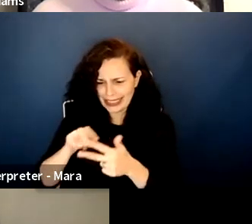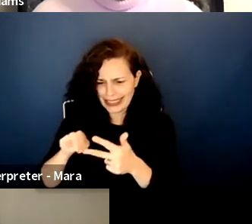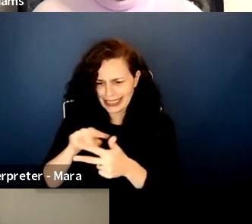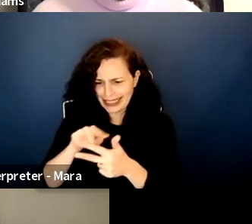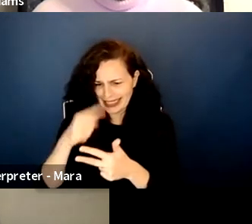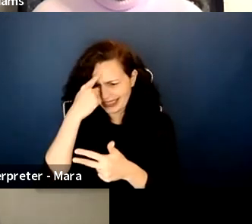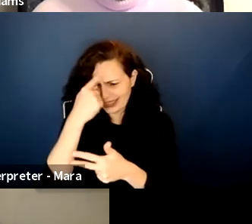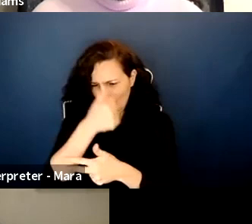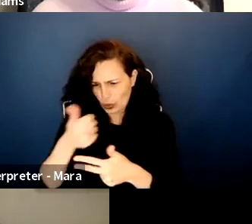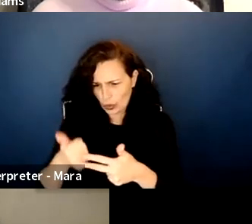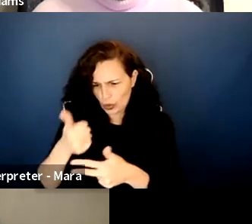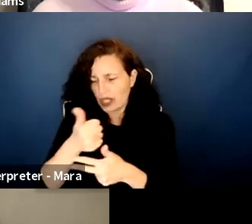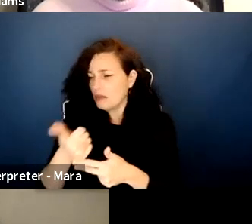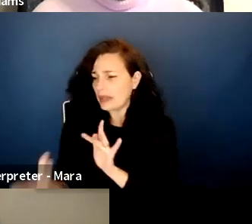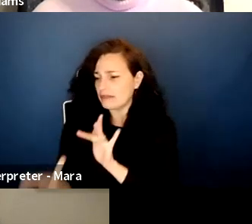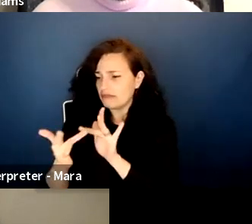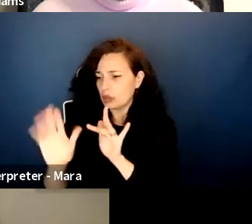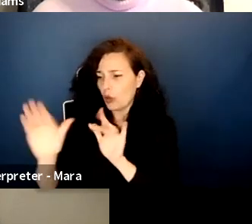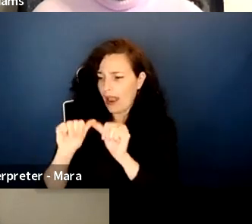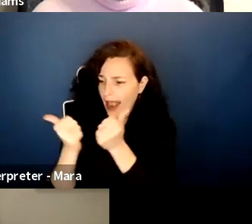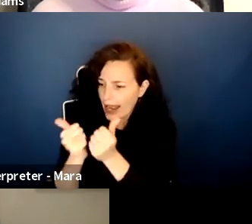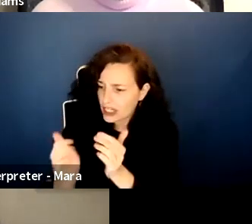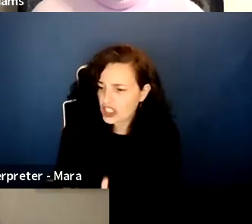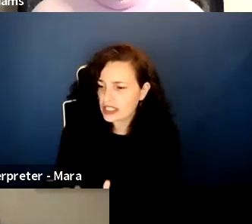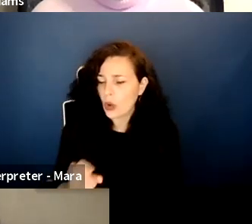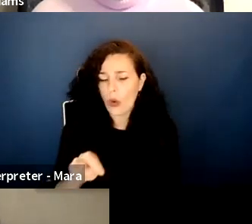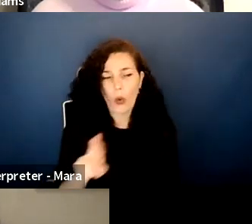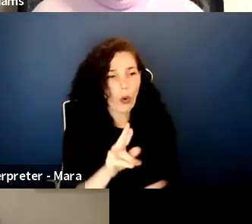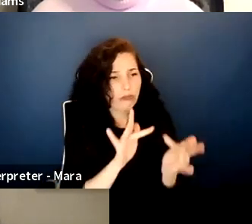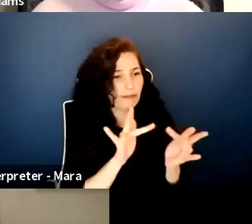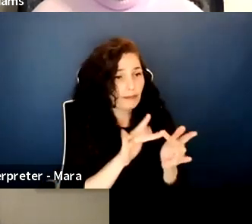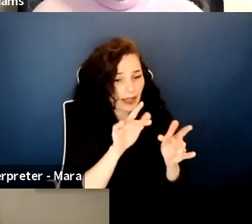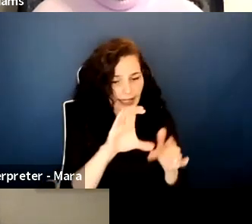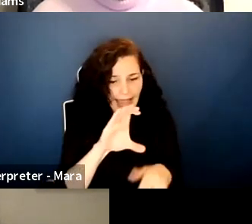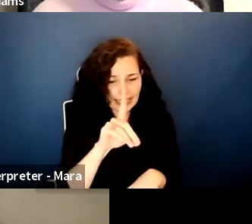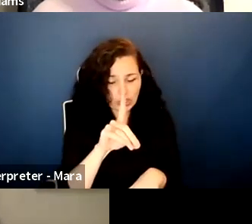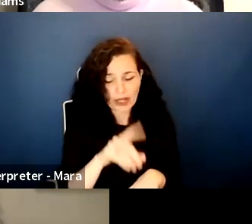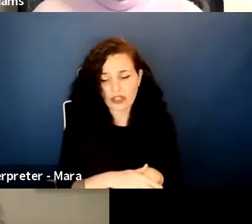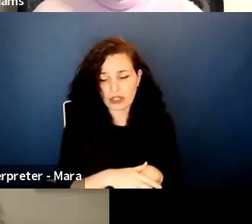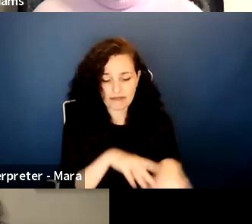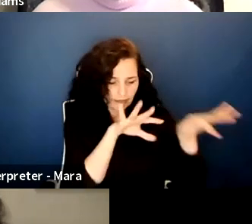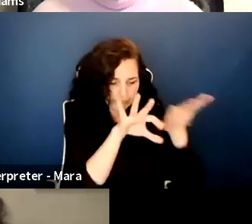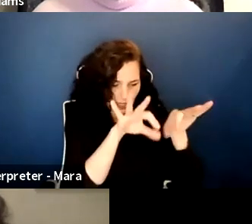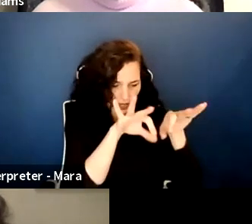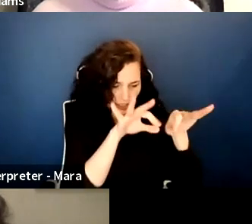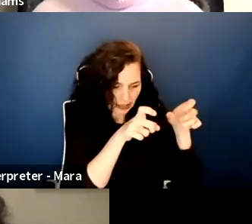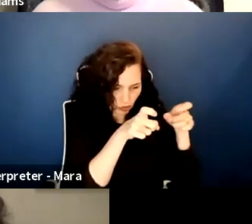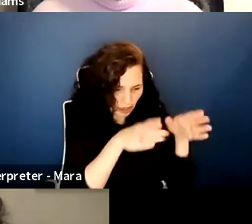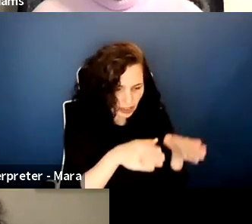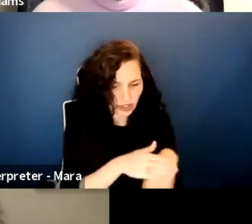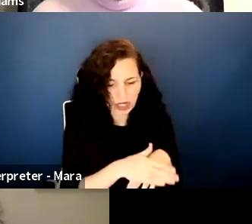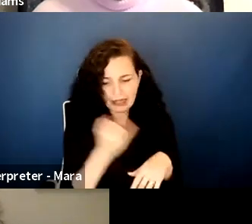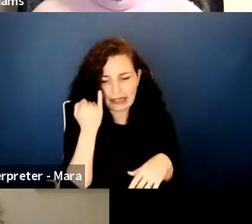agent, have the casting director, talk to the casting director. Is there a particular vision you're looking? She has an idea of these 3